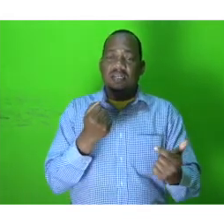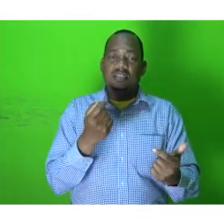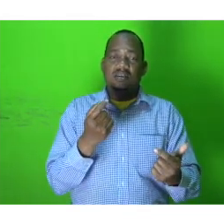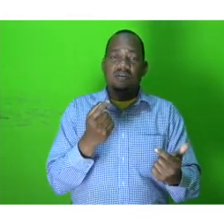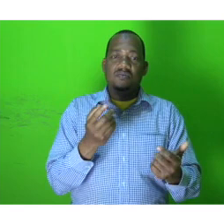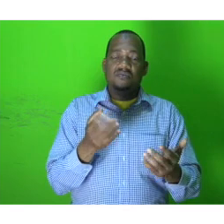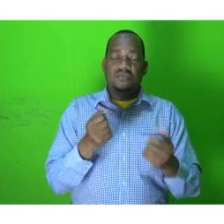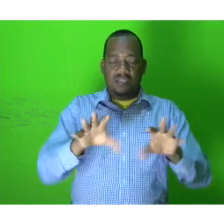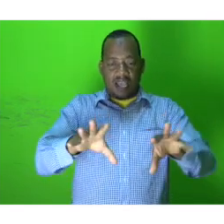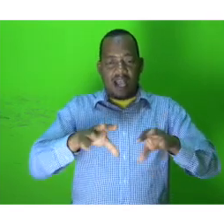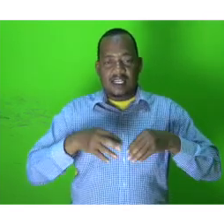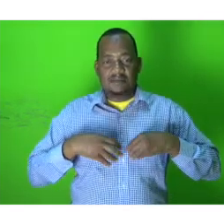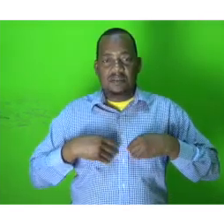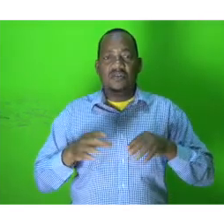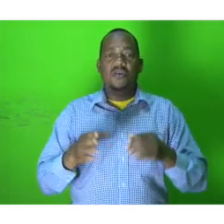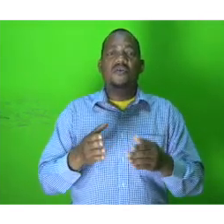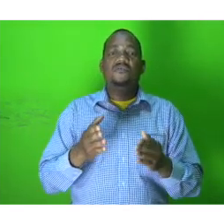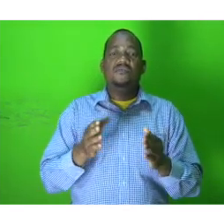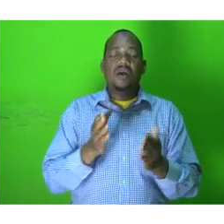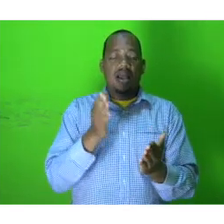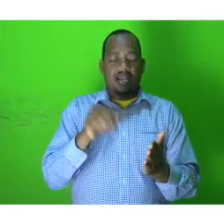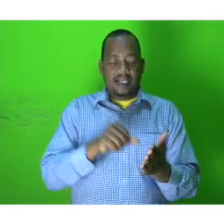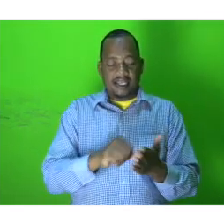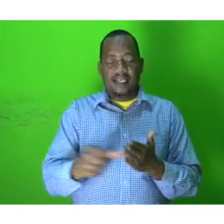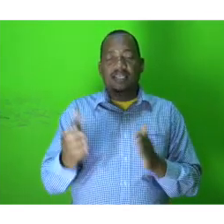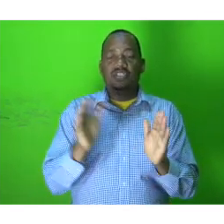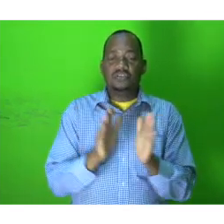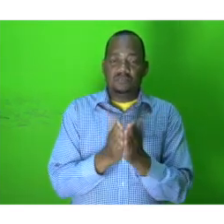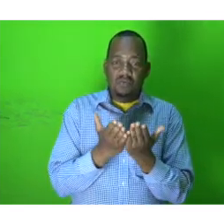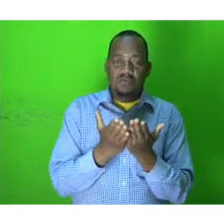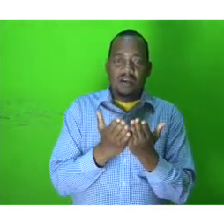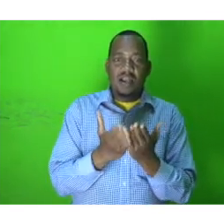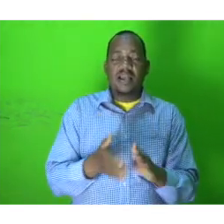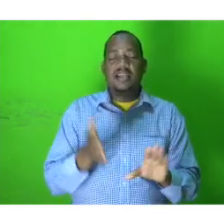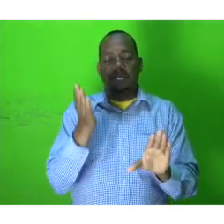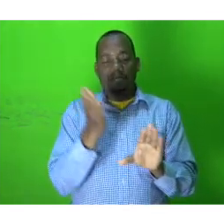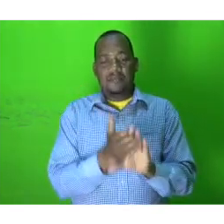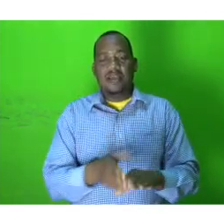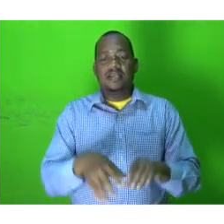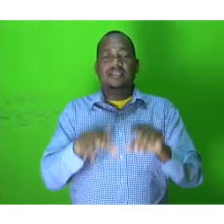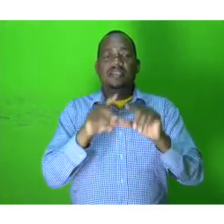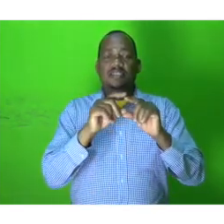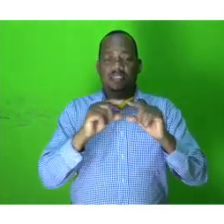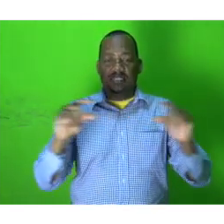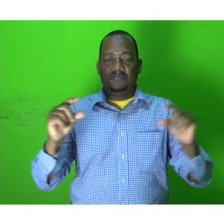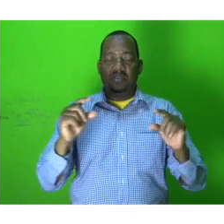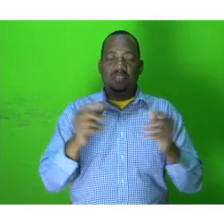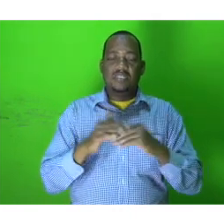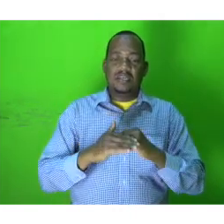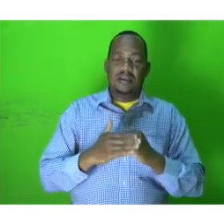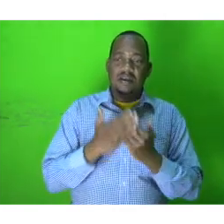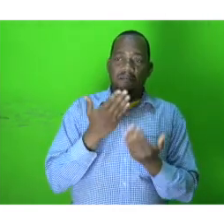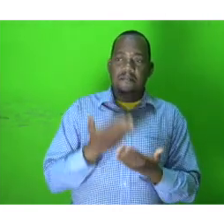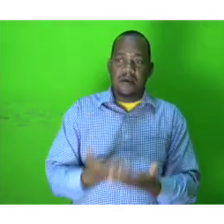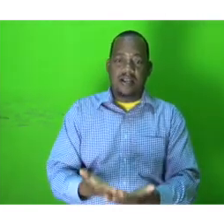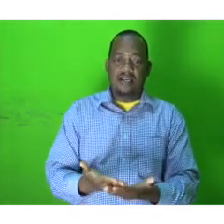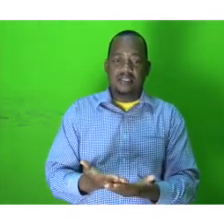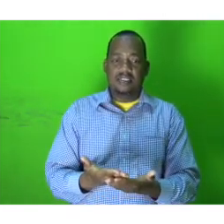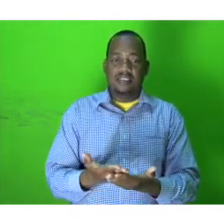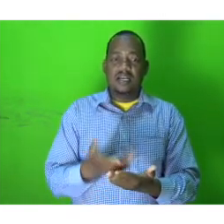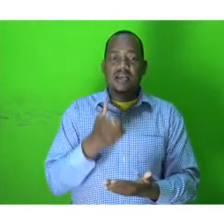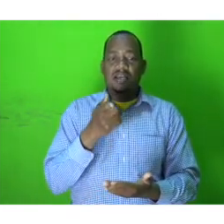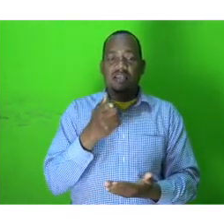the disagreement for the cash book balance and bank statement balance. One